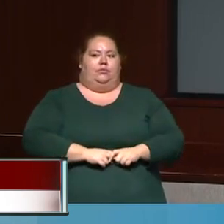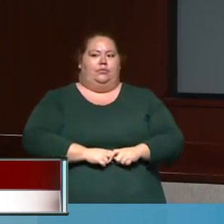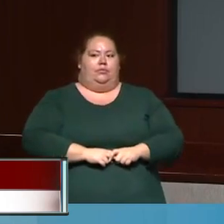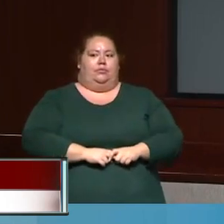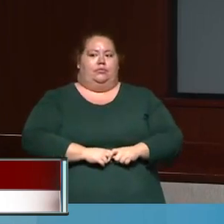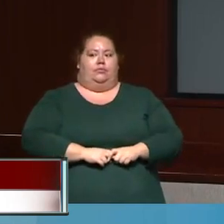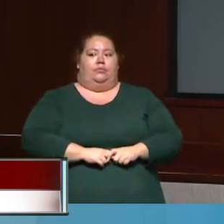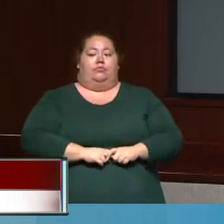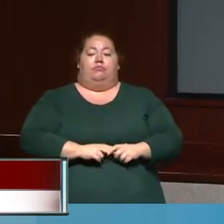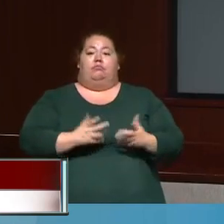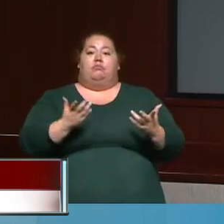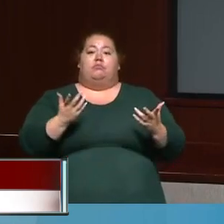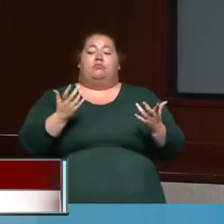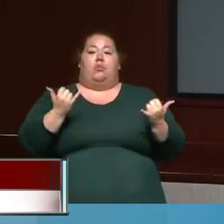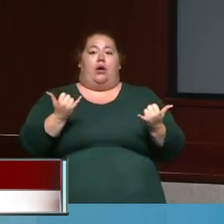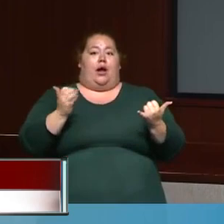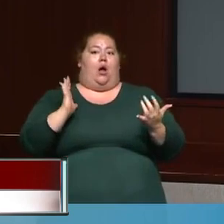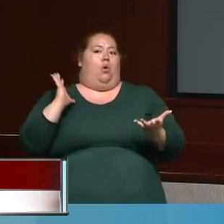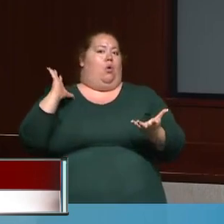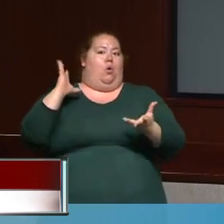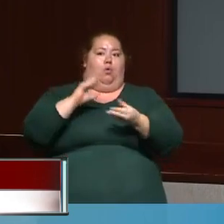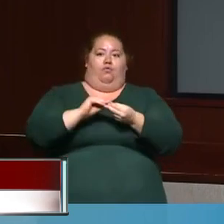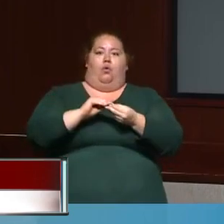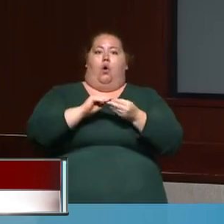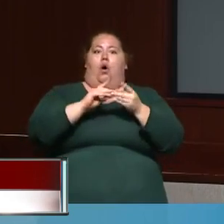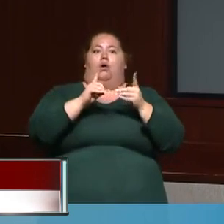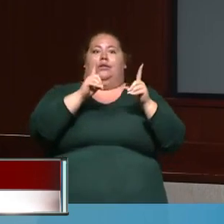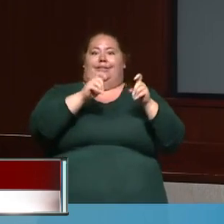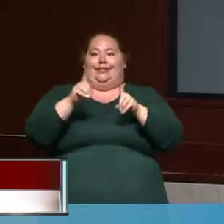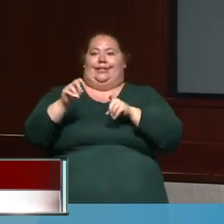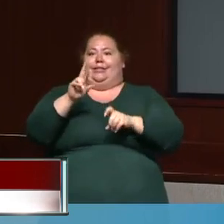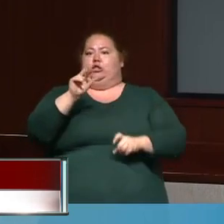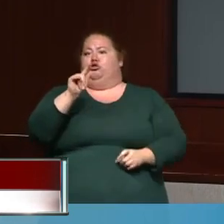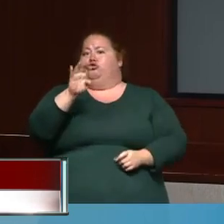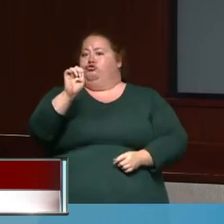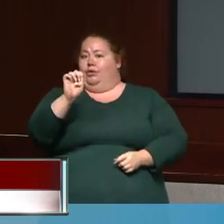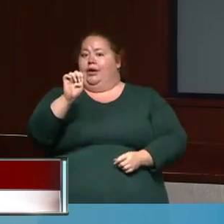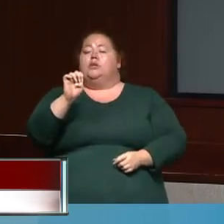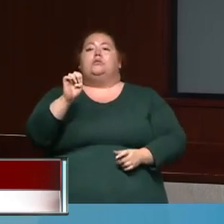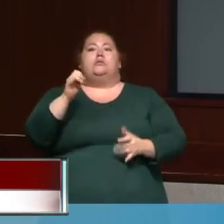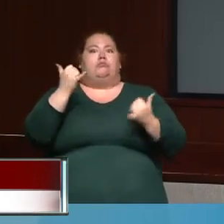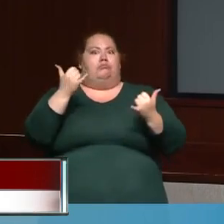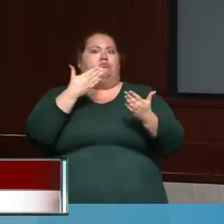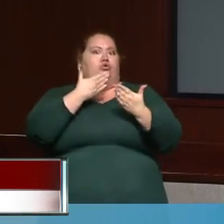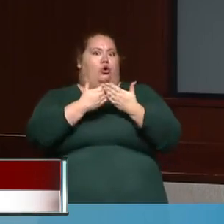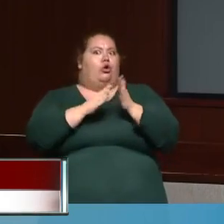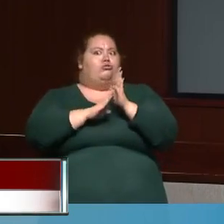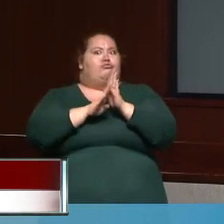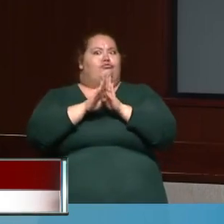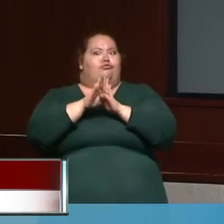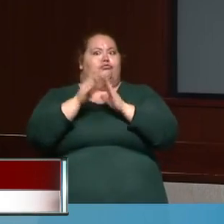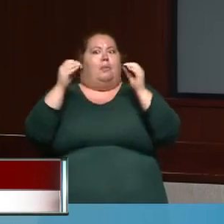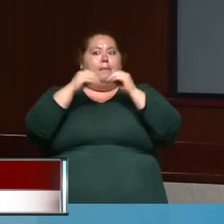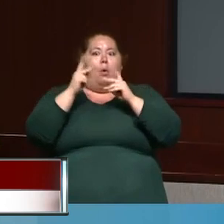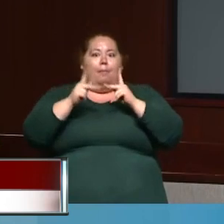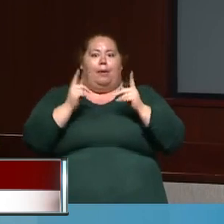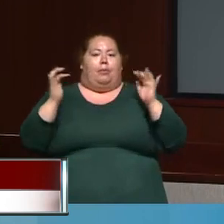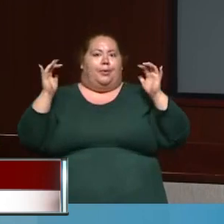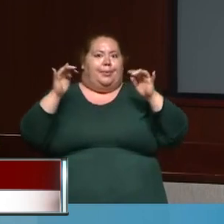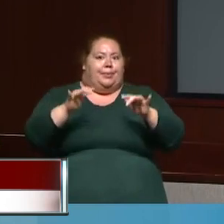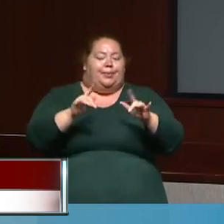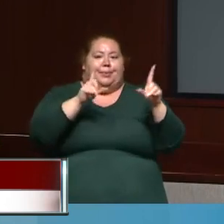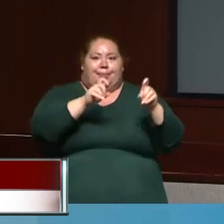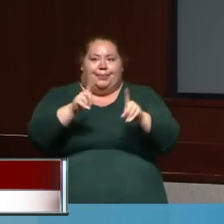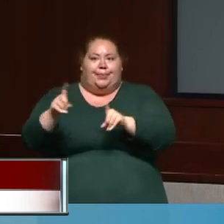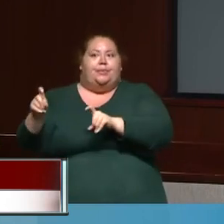our overall testing rate continues to come up and increase, and we are pleased with that. That's a